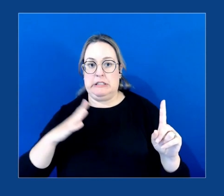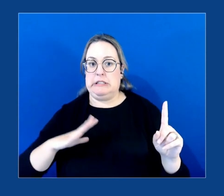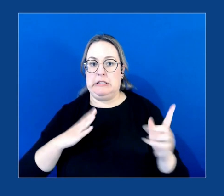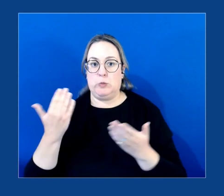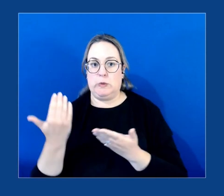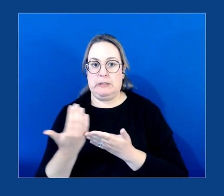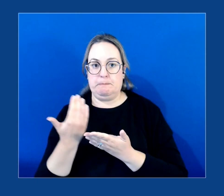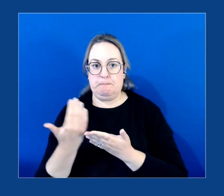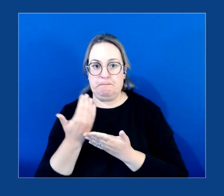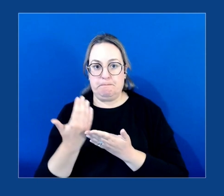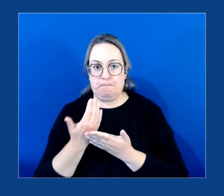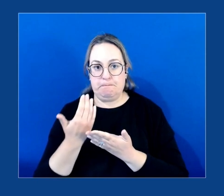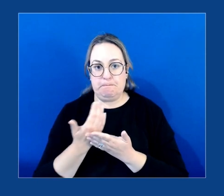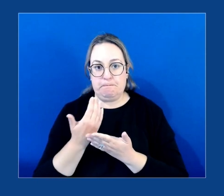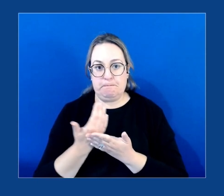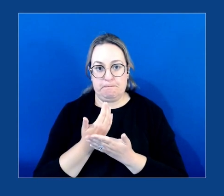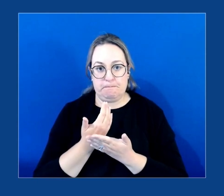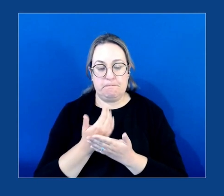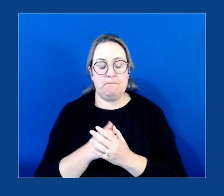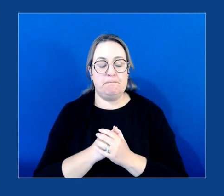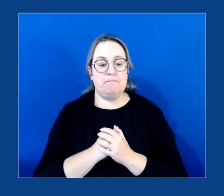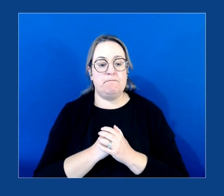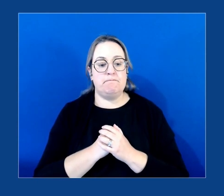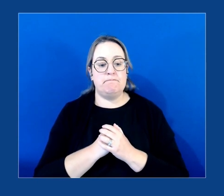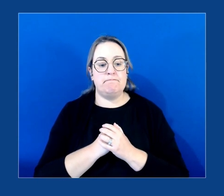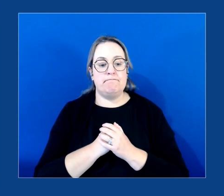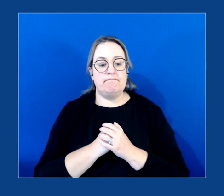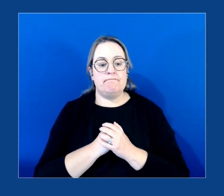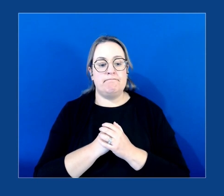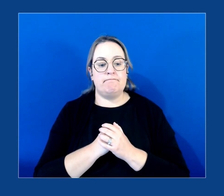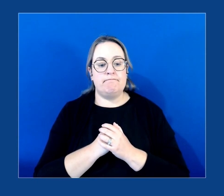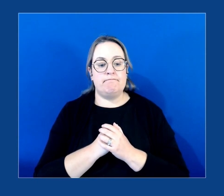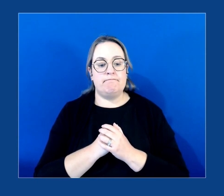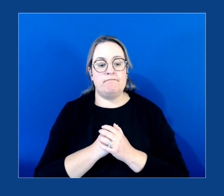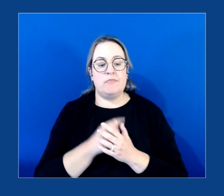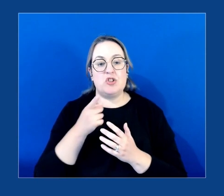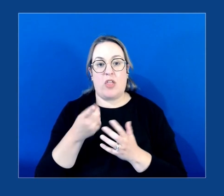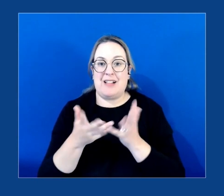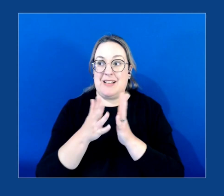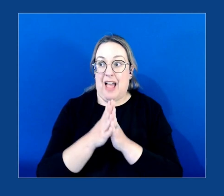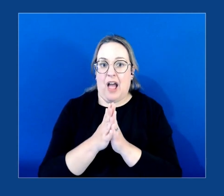And we have to put them, they have to put them in the song lines.